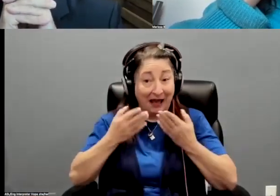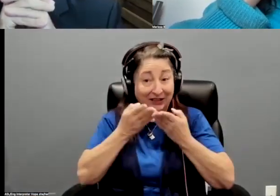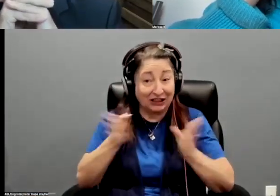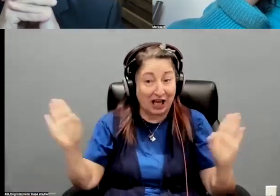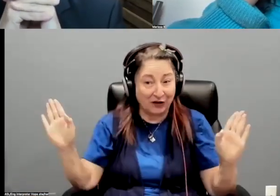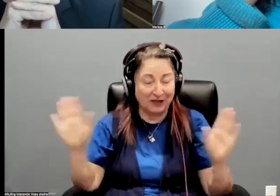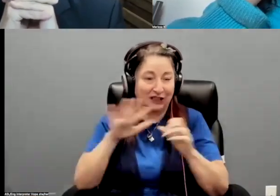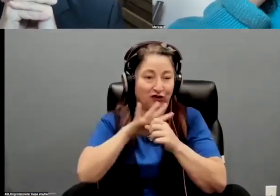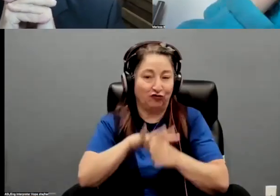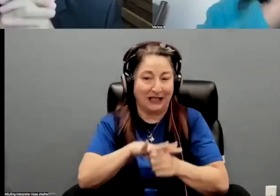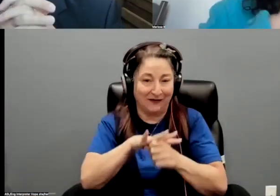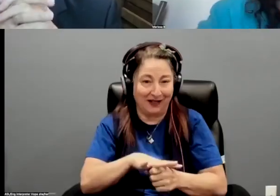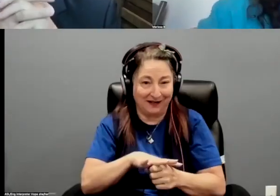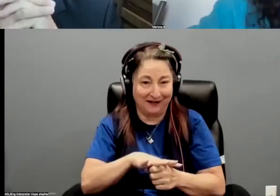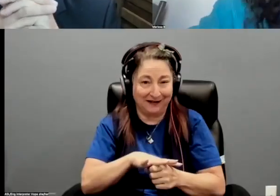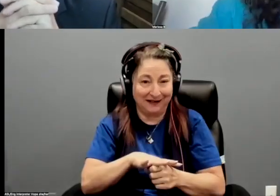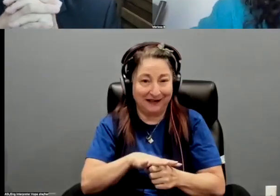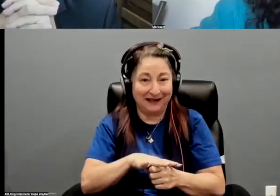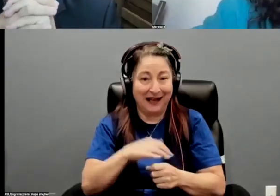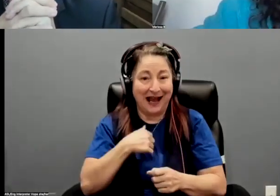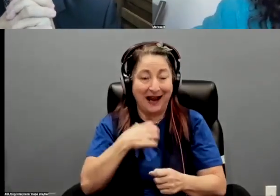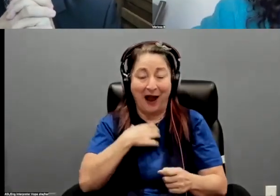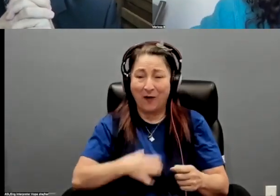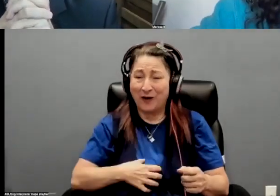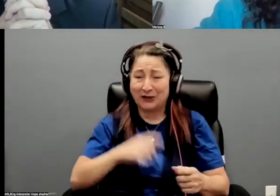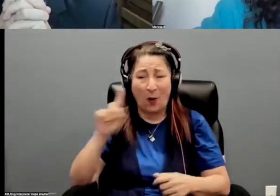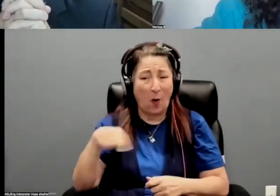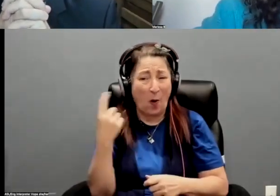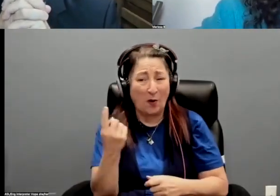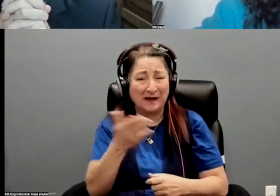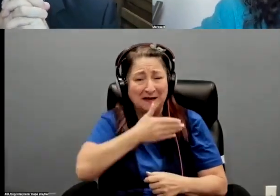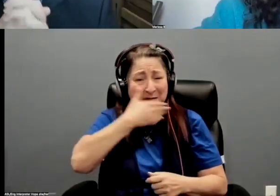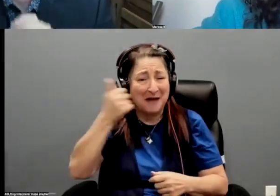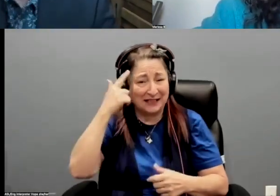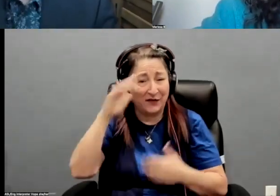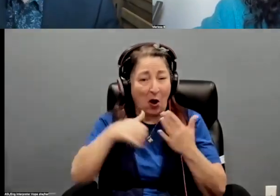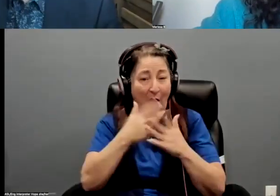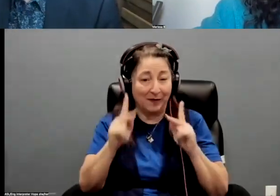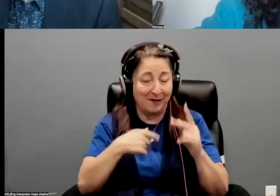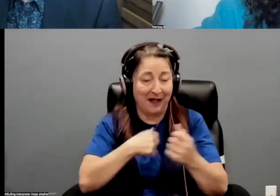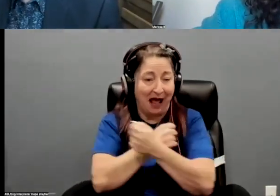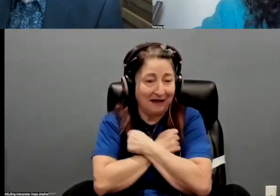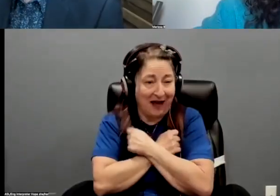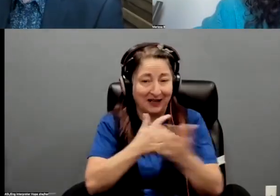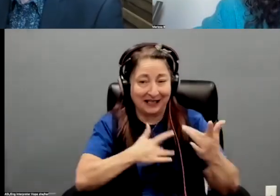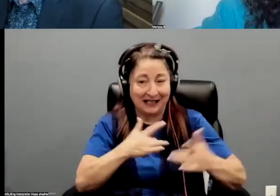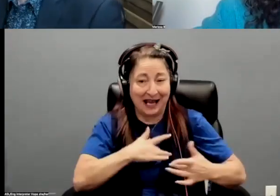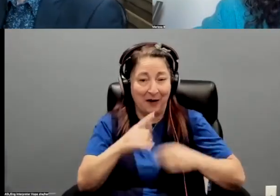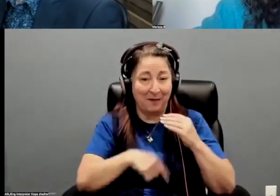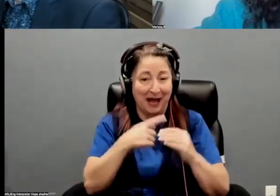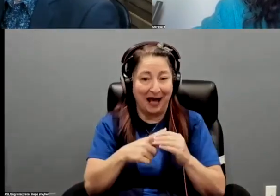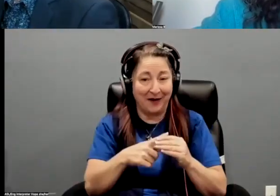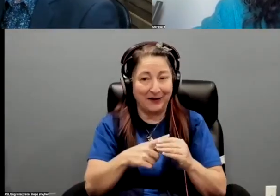and I wish nothing but the best for those that I truly love and that I care about. So that I think is something